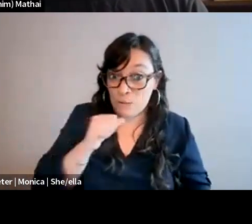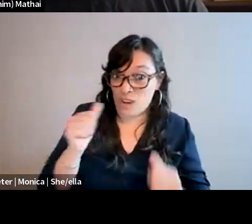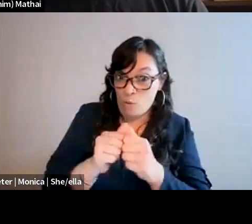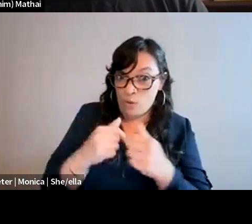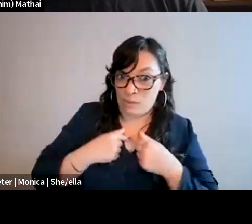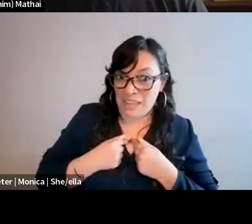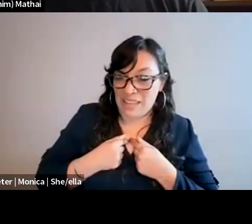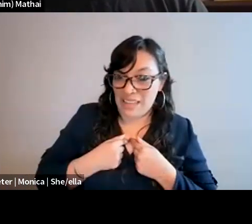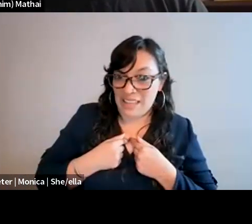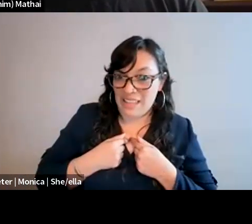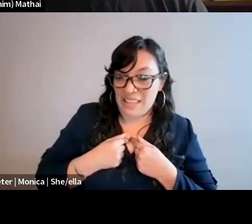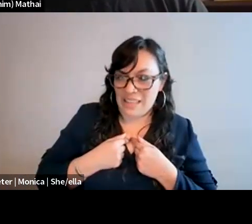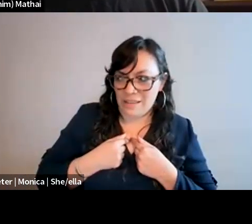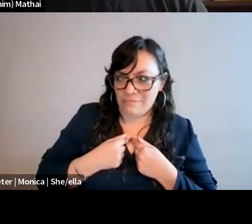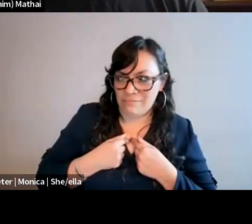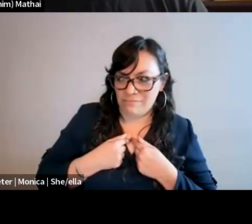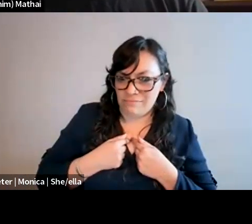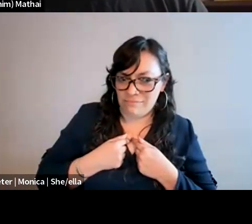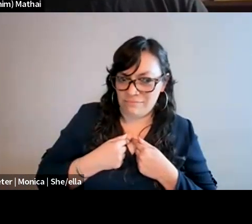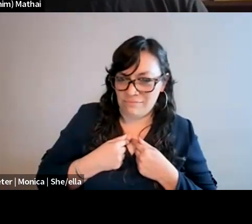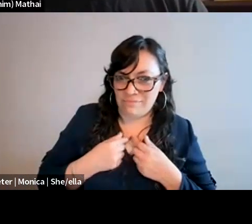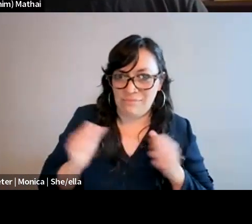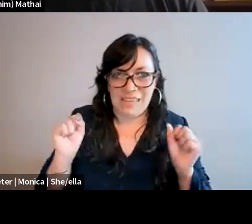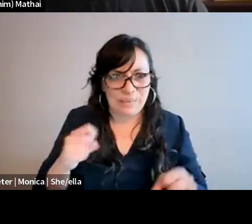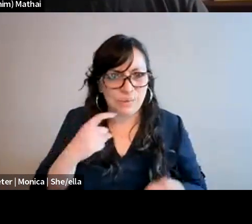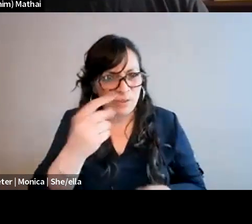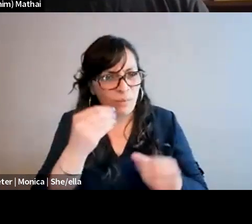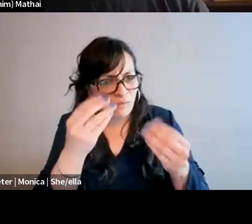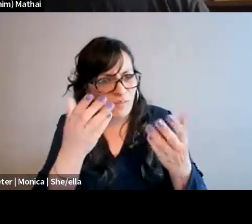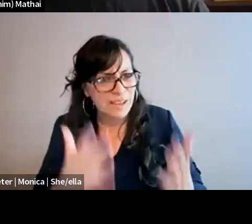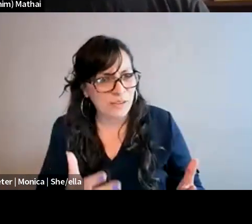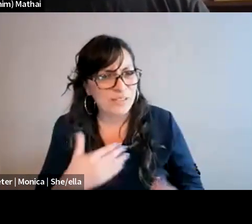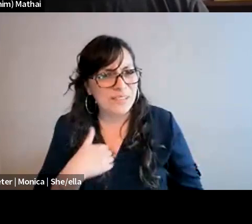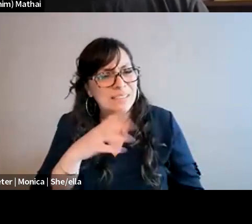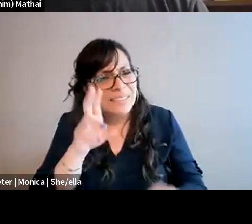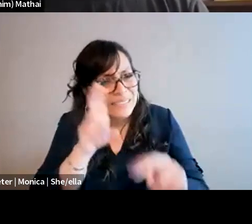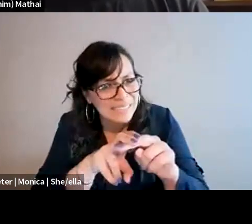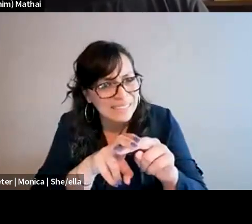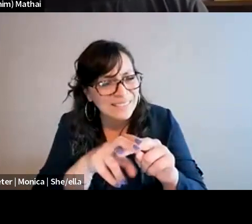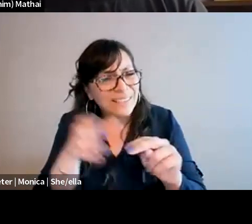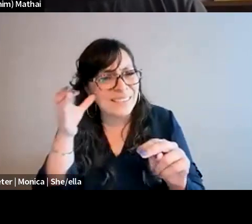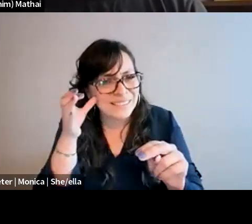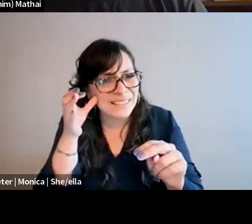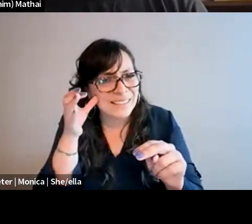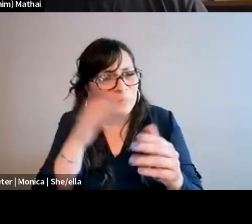And that's it. And so being able to tell providers, sit and listen,